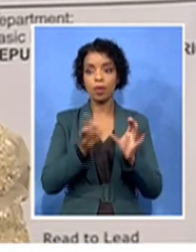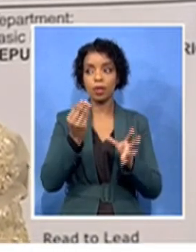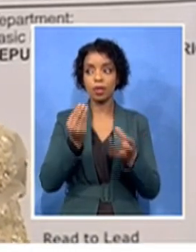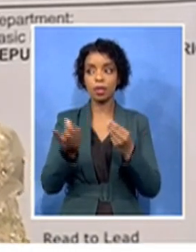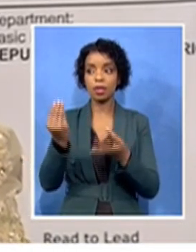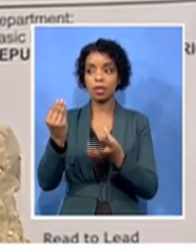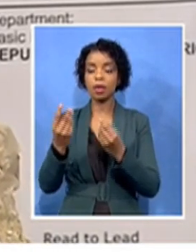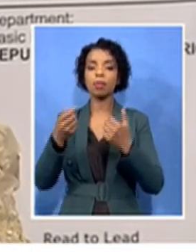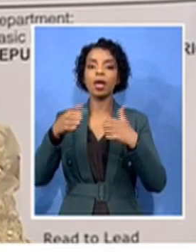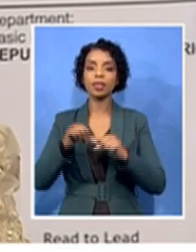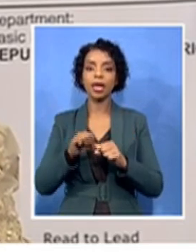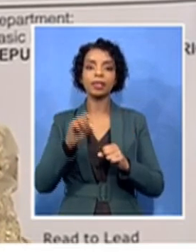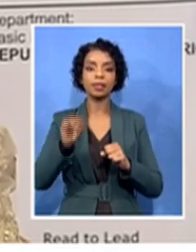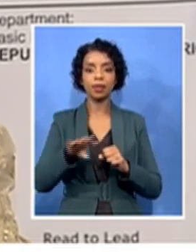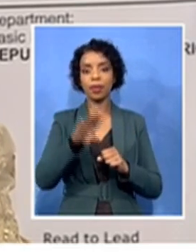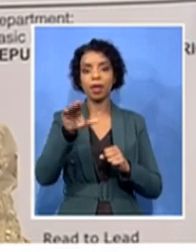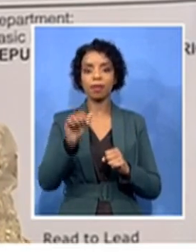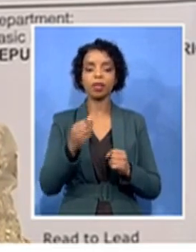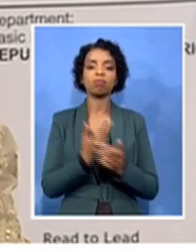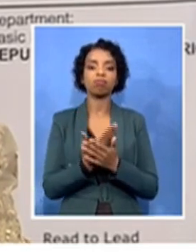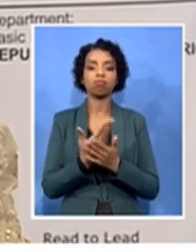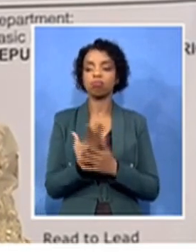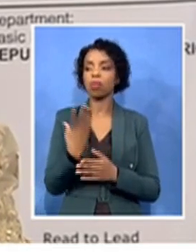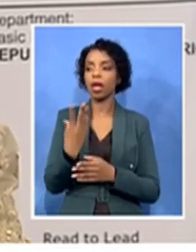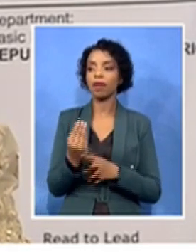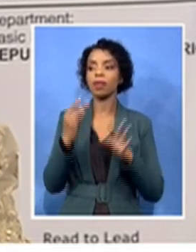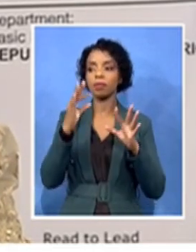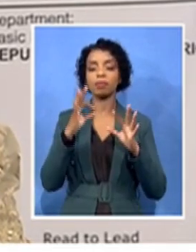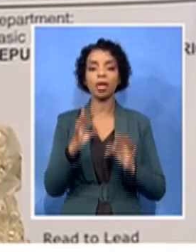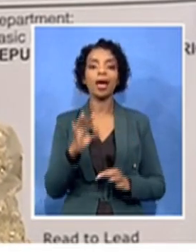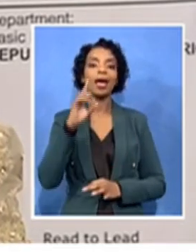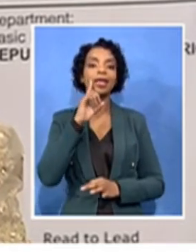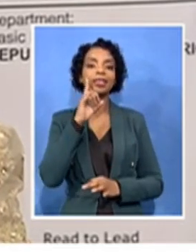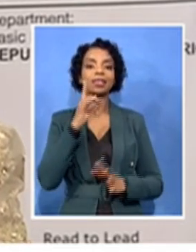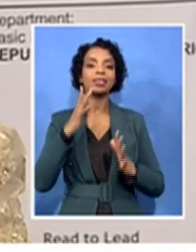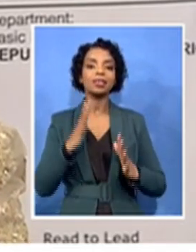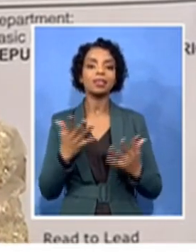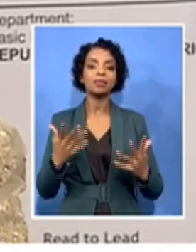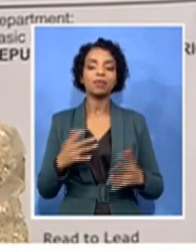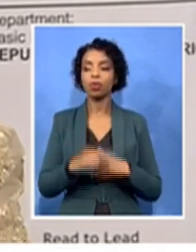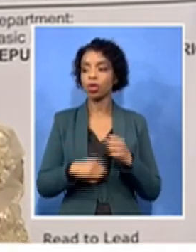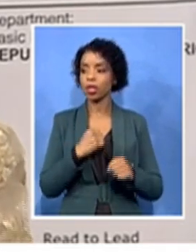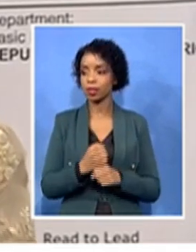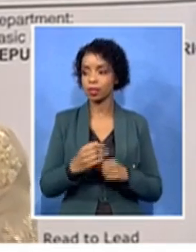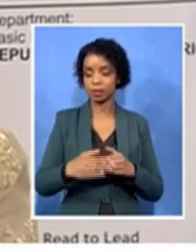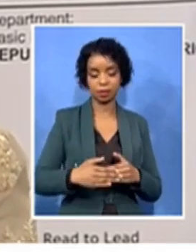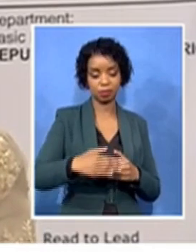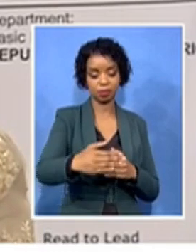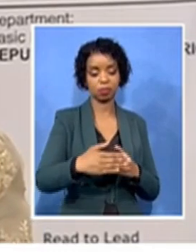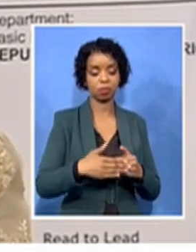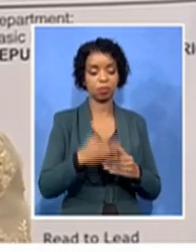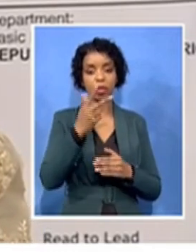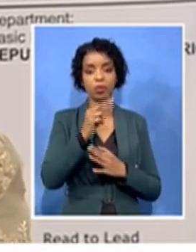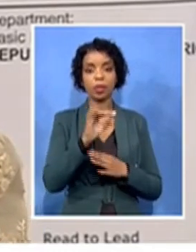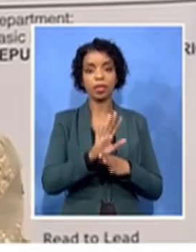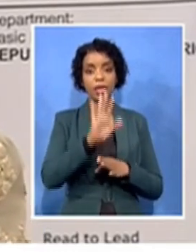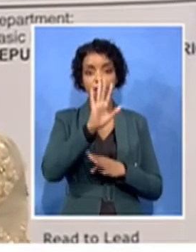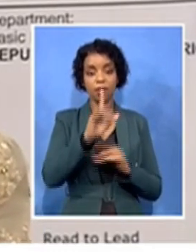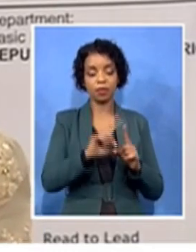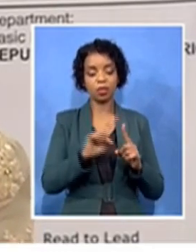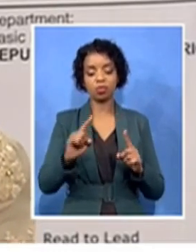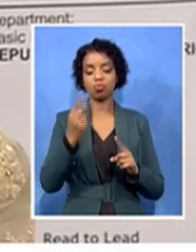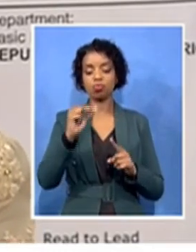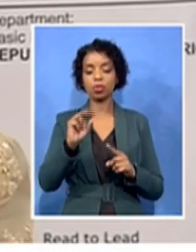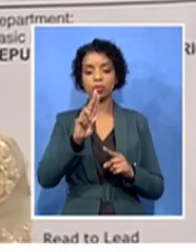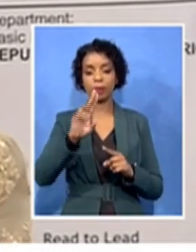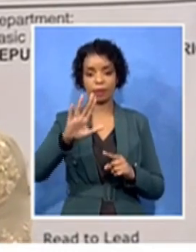sufficient teachers for the next decade from 2015 to 2025. So the old crisis that we don't have teachers